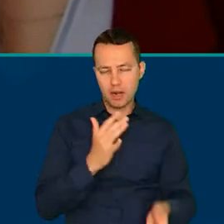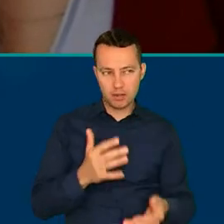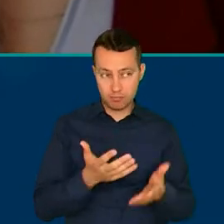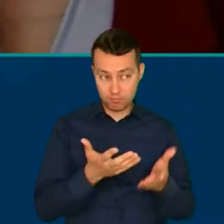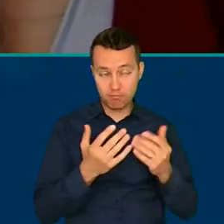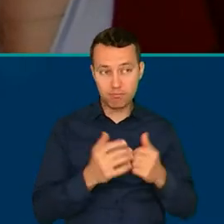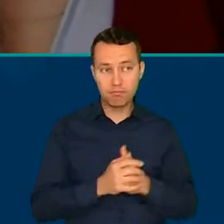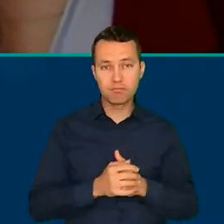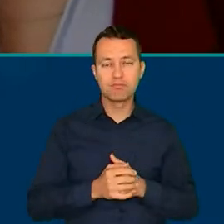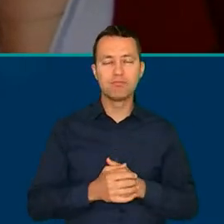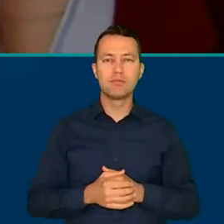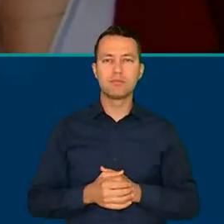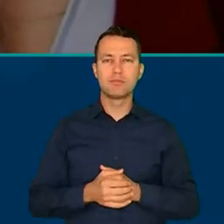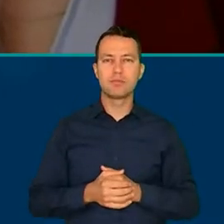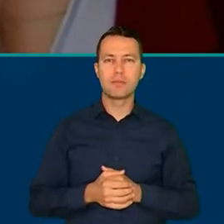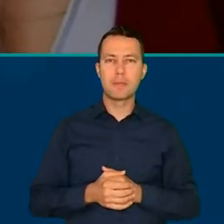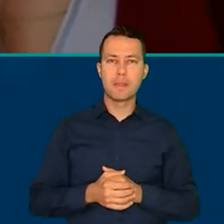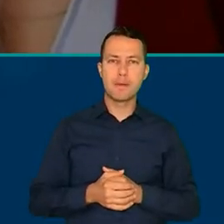financial?